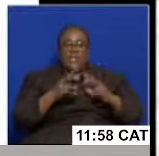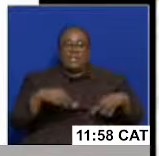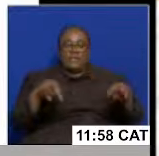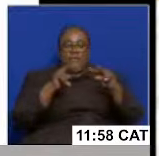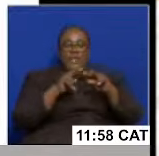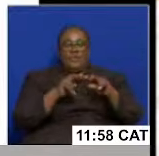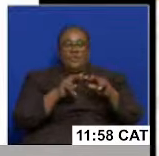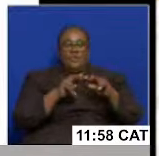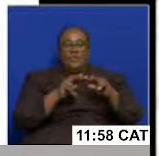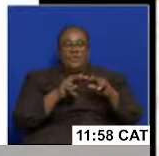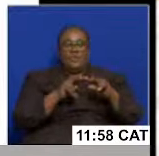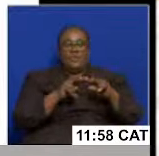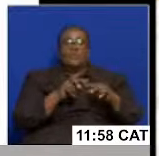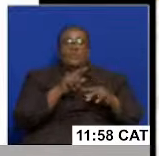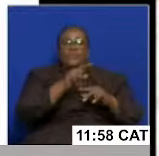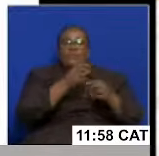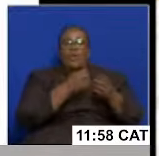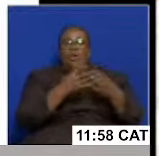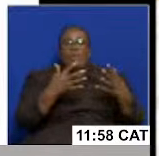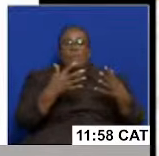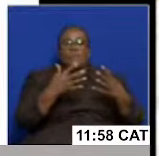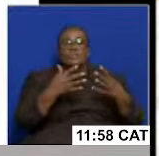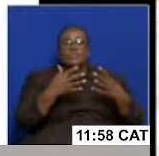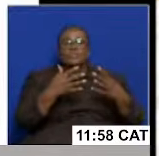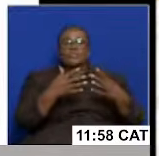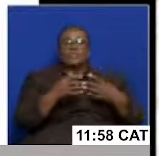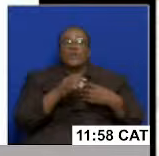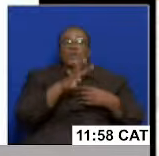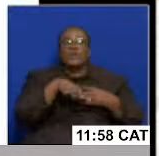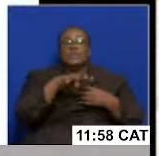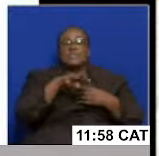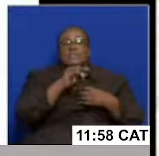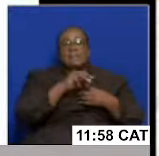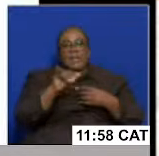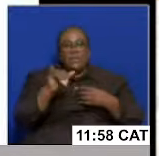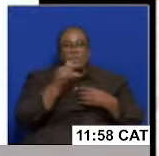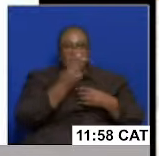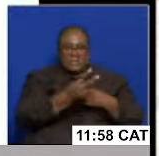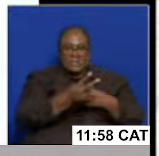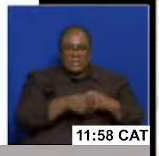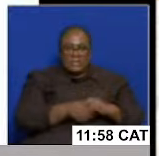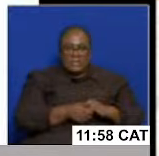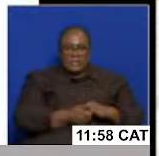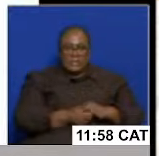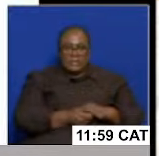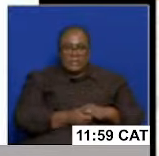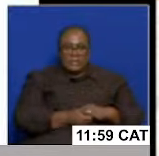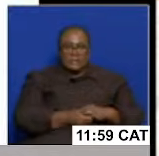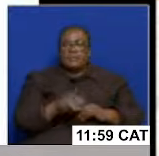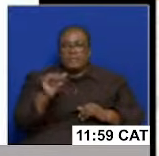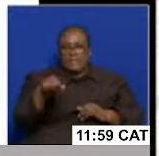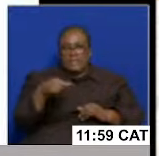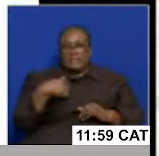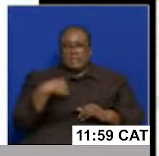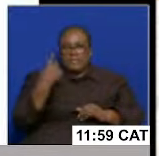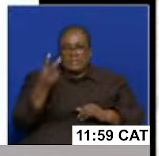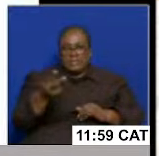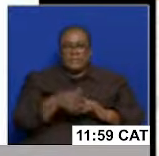is worth approximately 14 million rand. Do you see that? Yes, I do. Can I ask you to